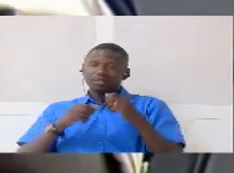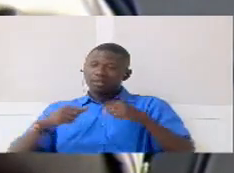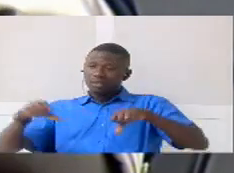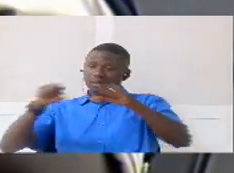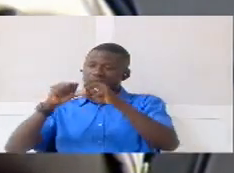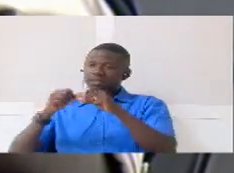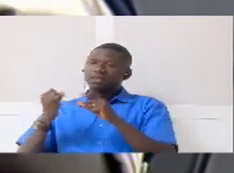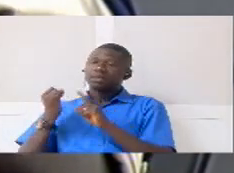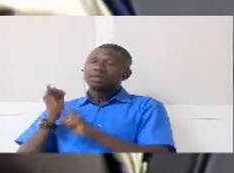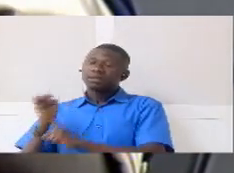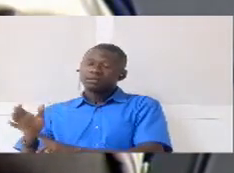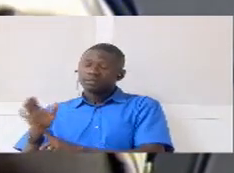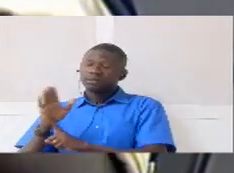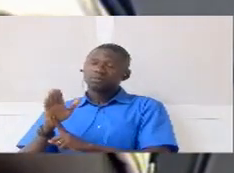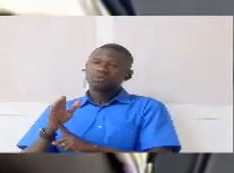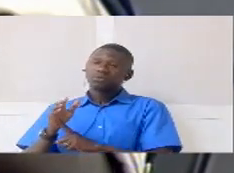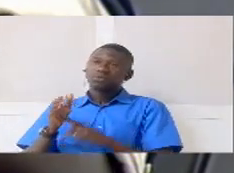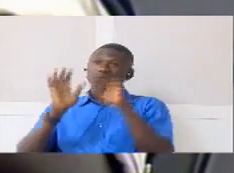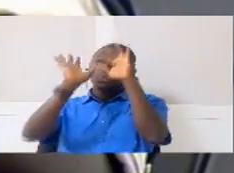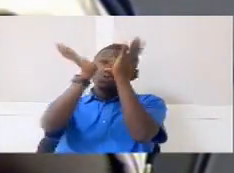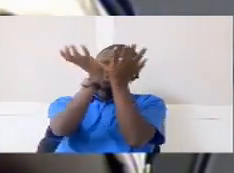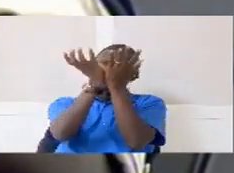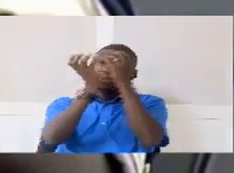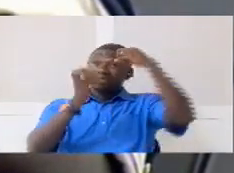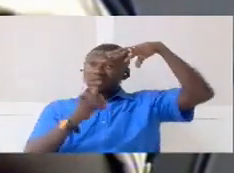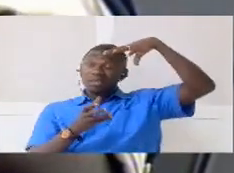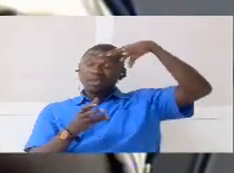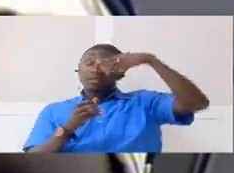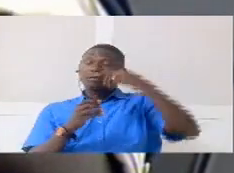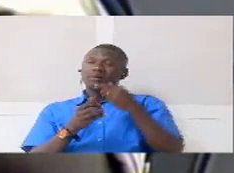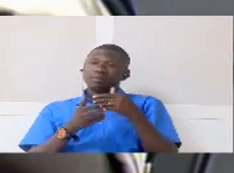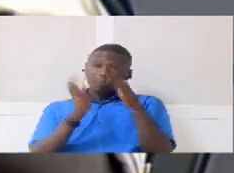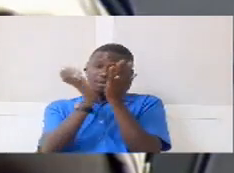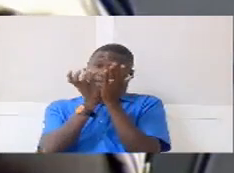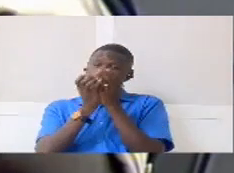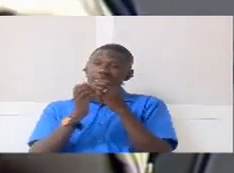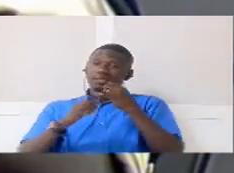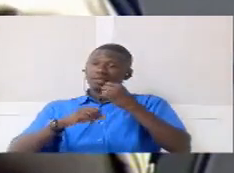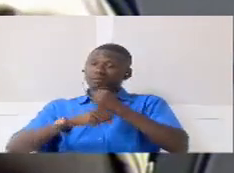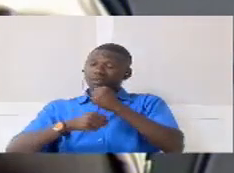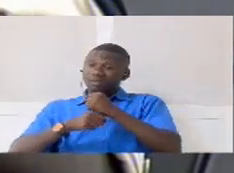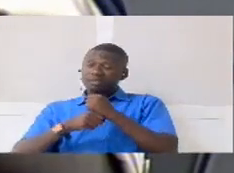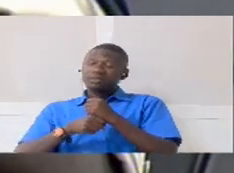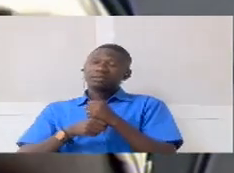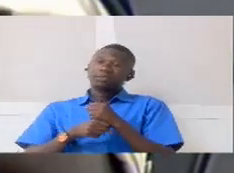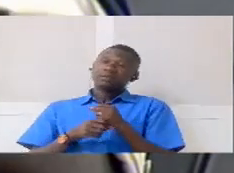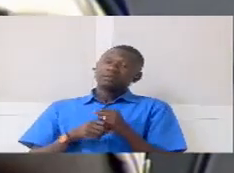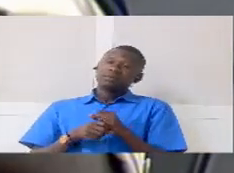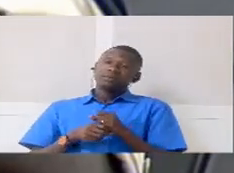solar panel installation, electrical installation, plumbing, IT, basic IT,